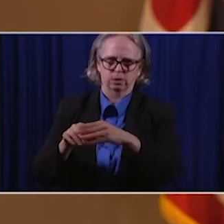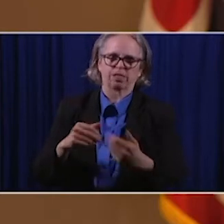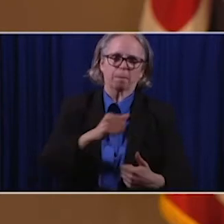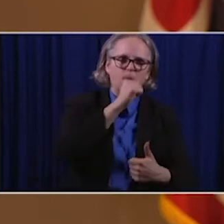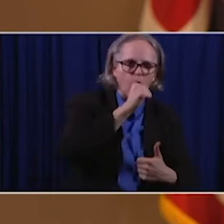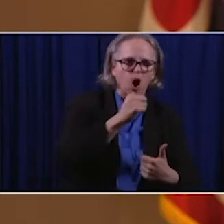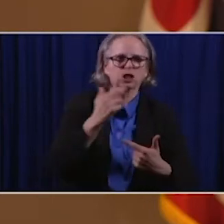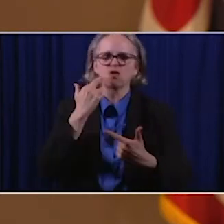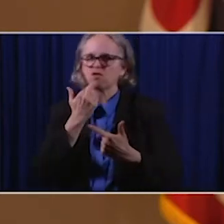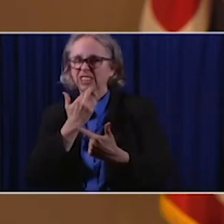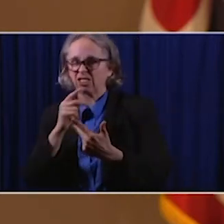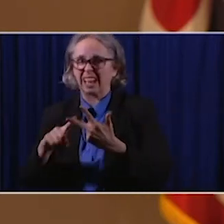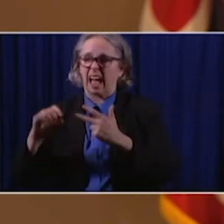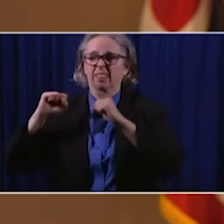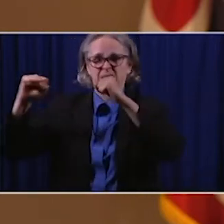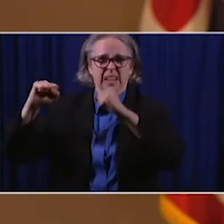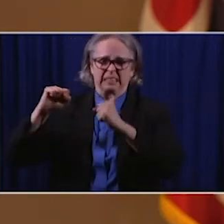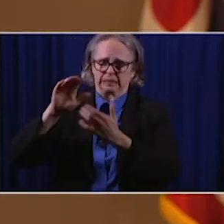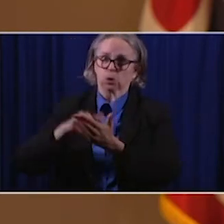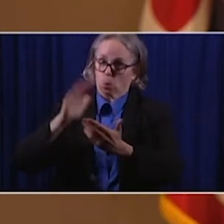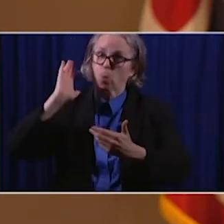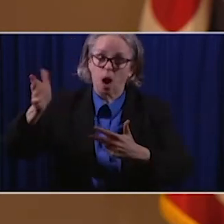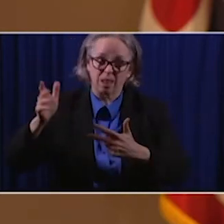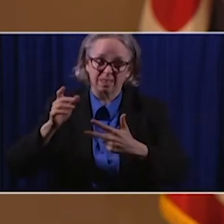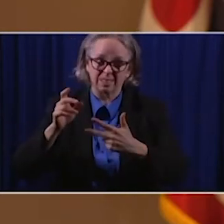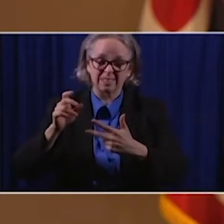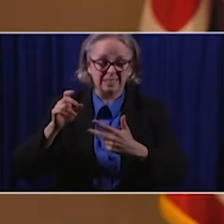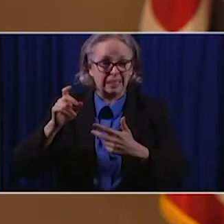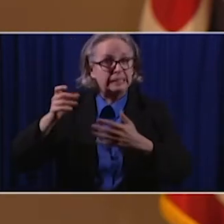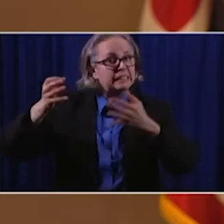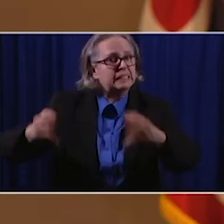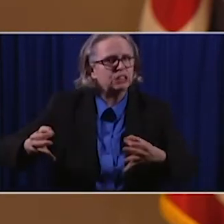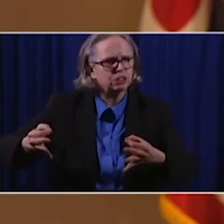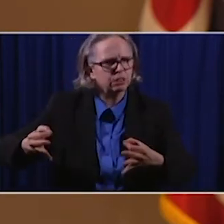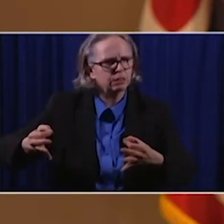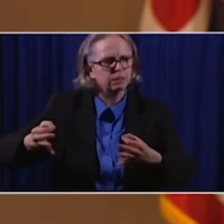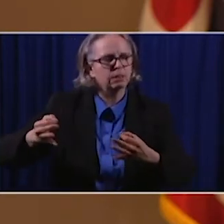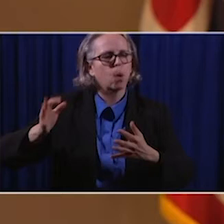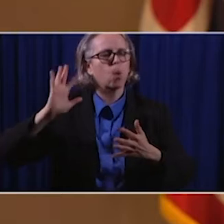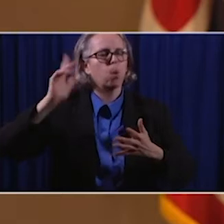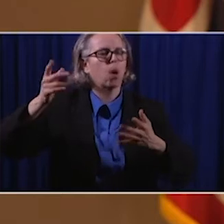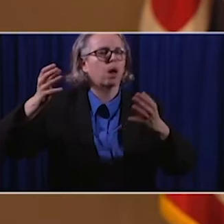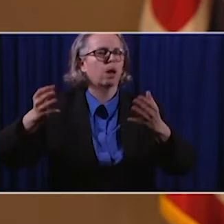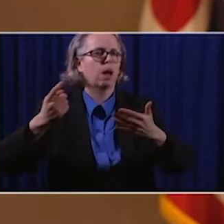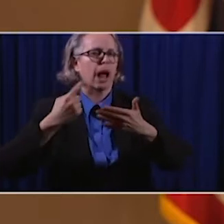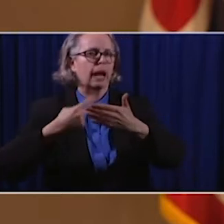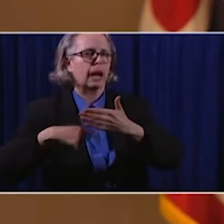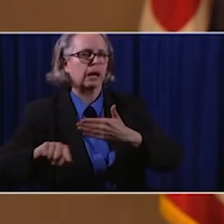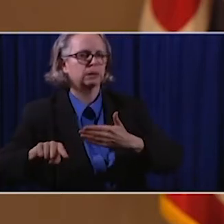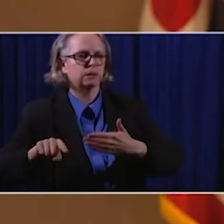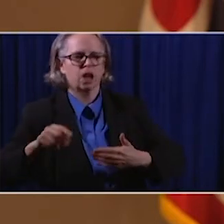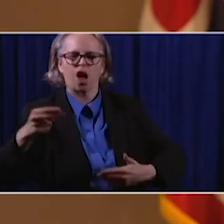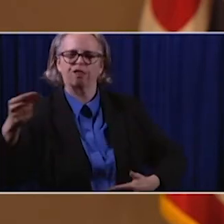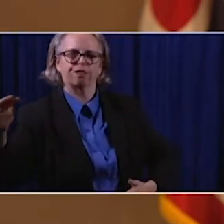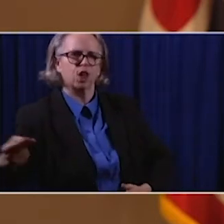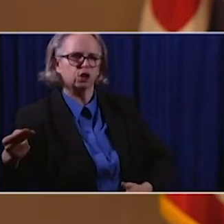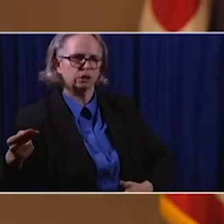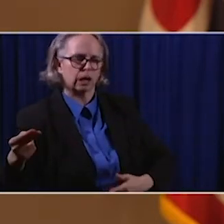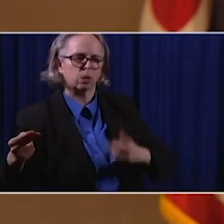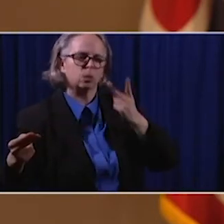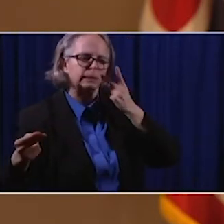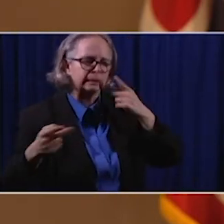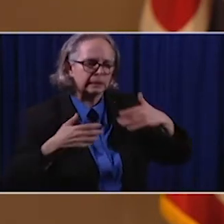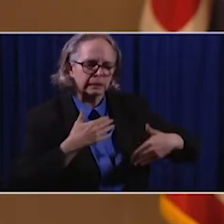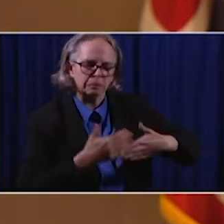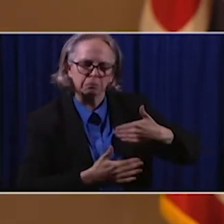look at this one week from tomorrow. I'm very well aware of the burden that this will place